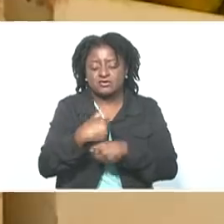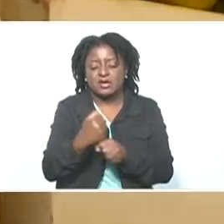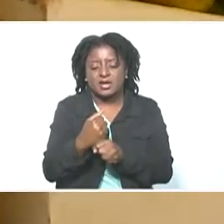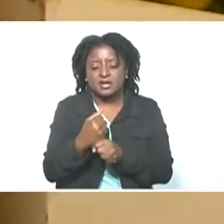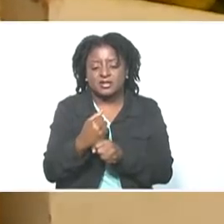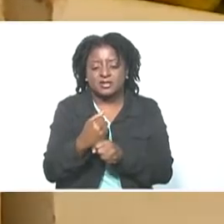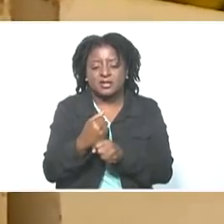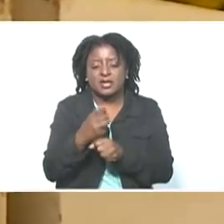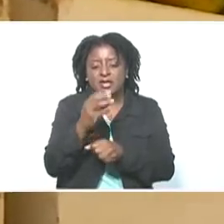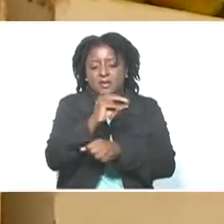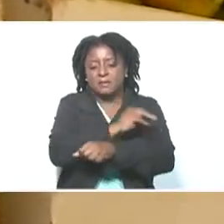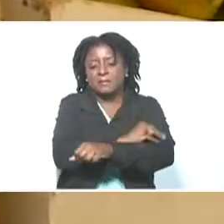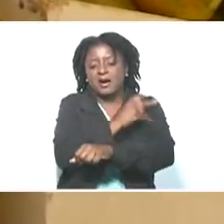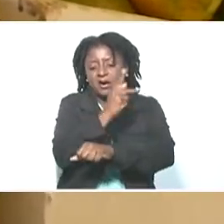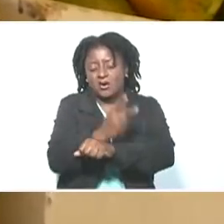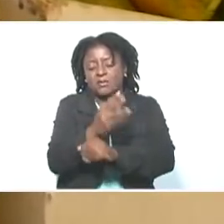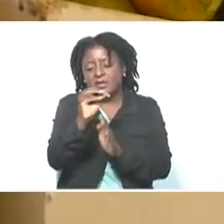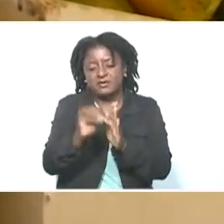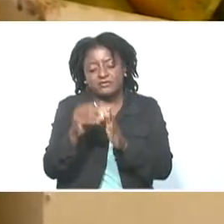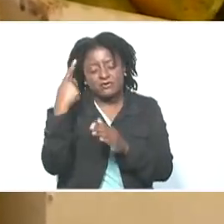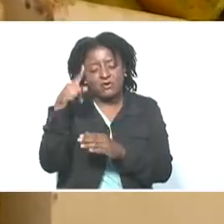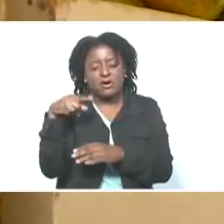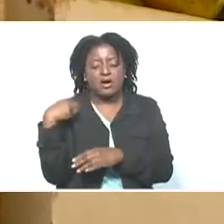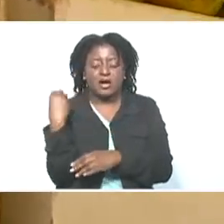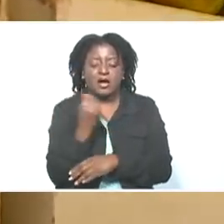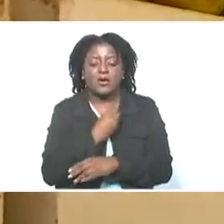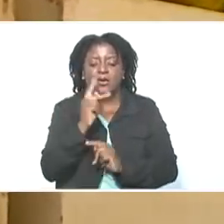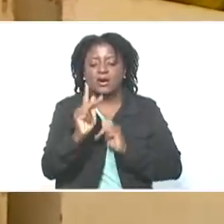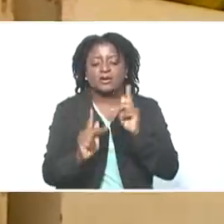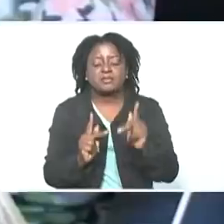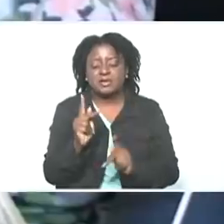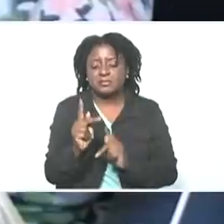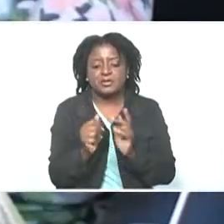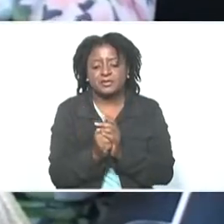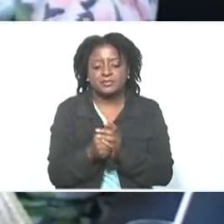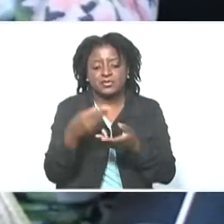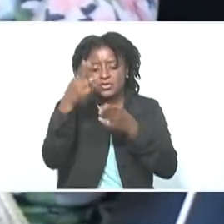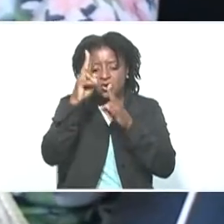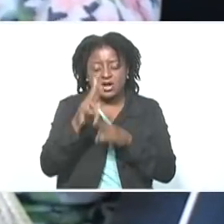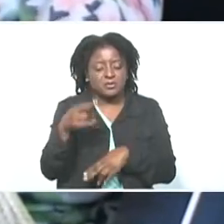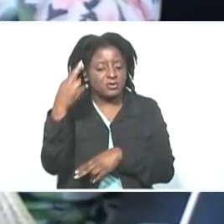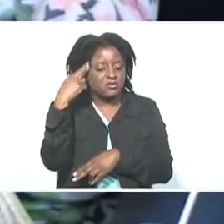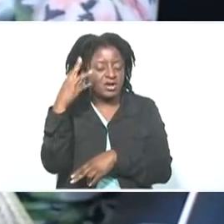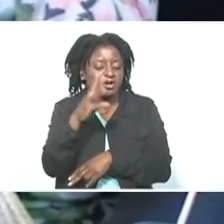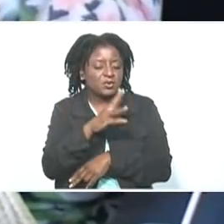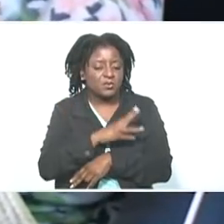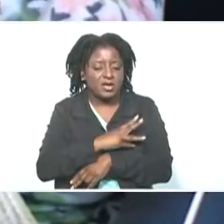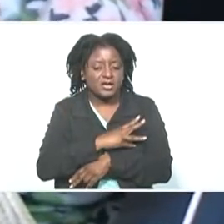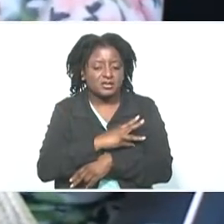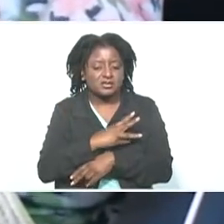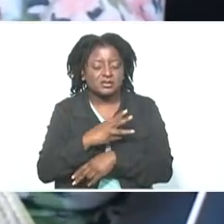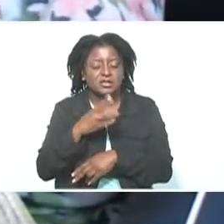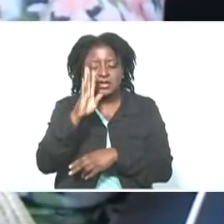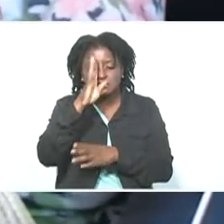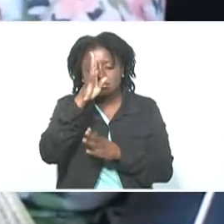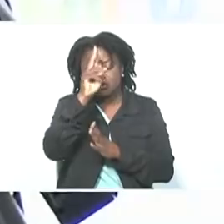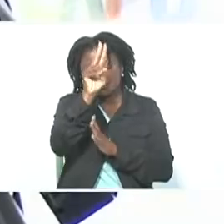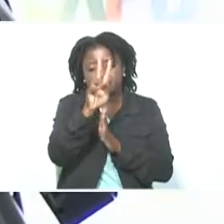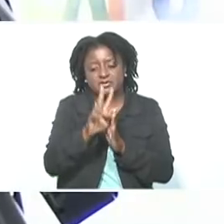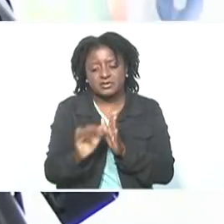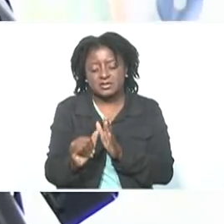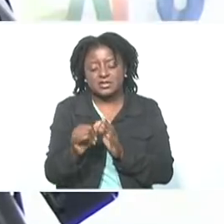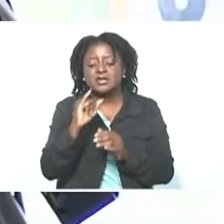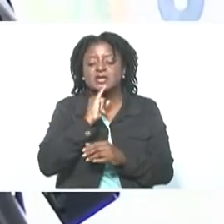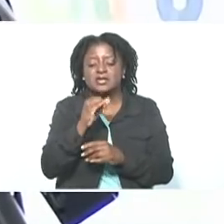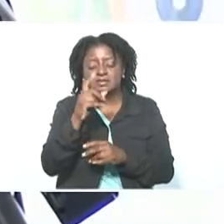people. According to Minister of Agriculture and Marine Resources, the Honorable Renwood Wells, innovation is a must.